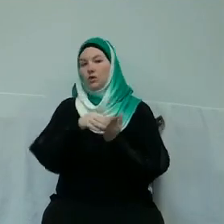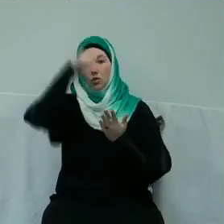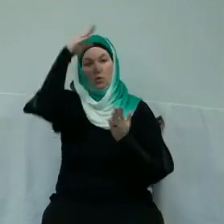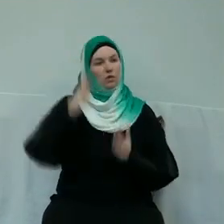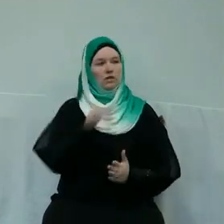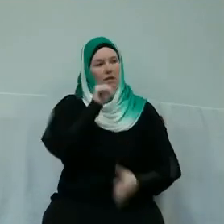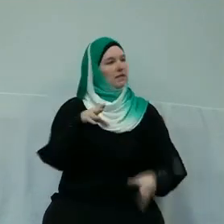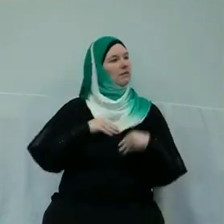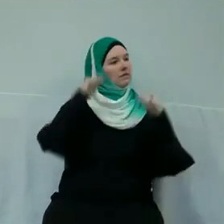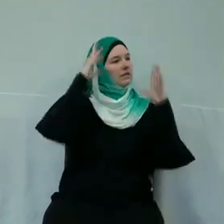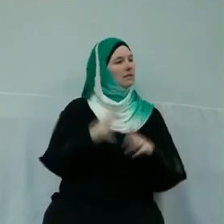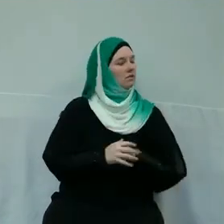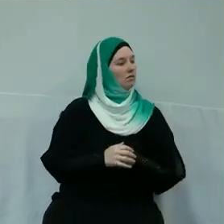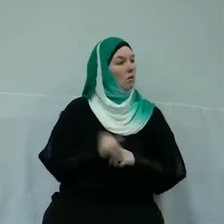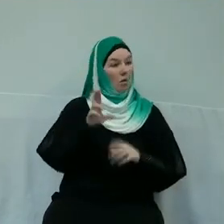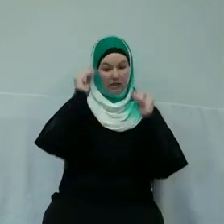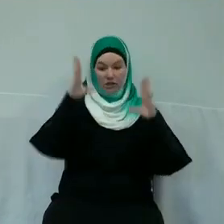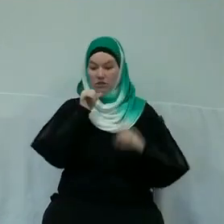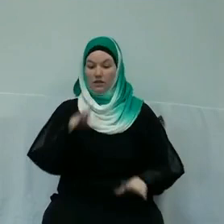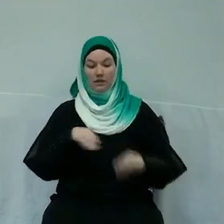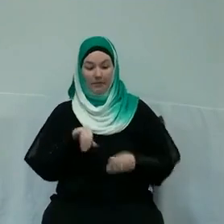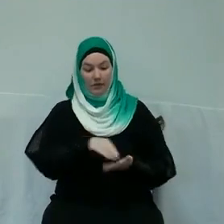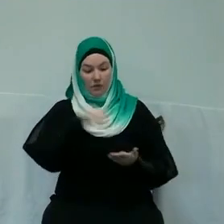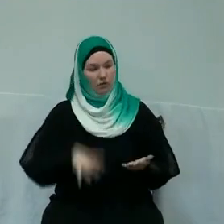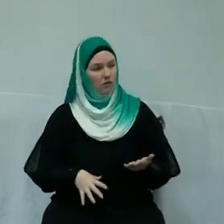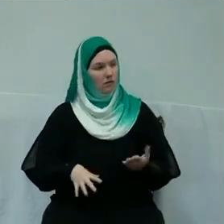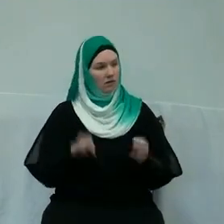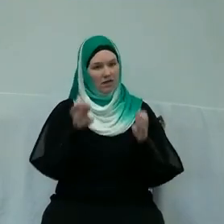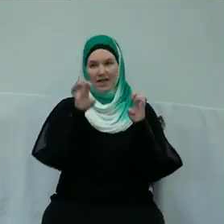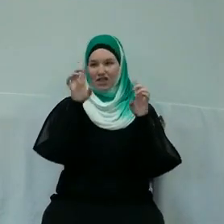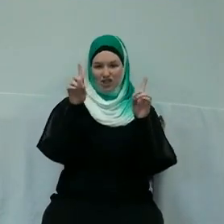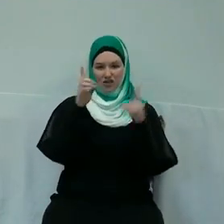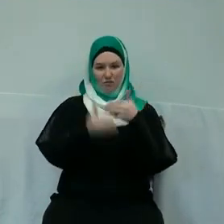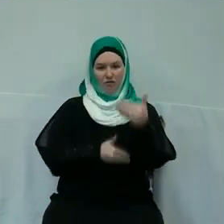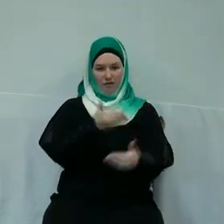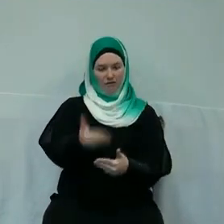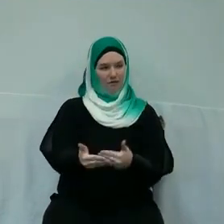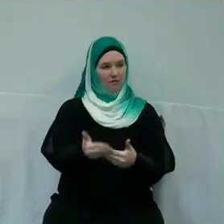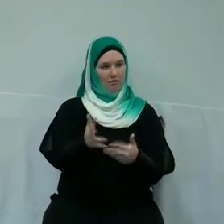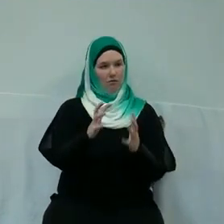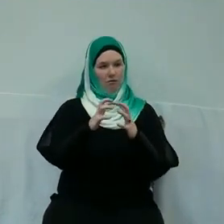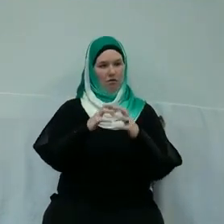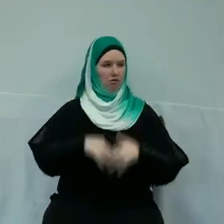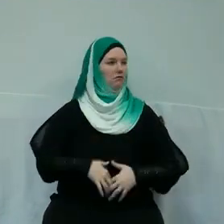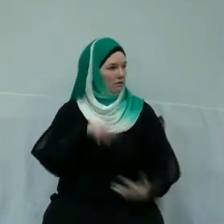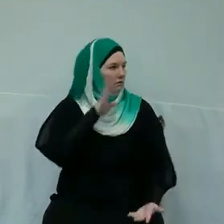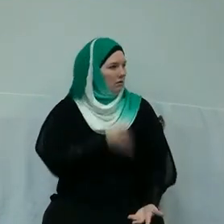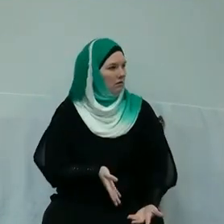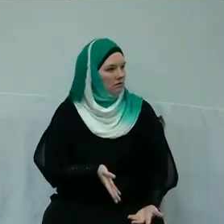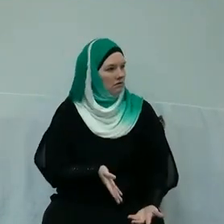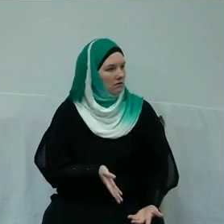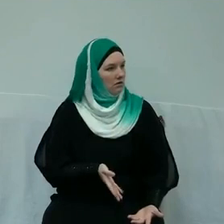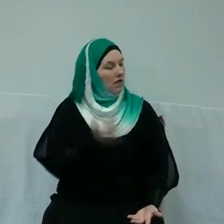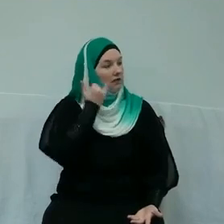accept the teacher, or the teacher doesn't accept the student, the educational process as a whole will crumble. If